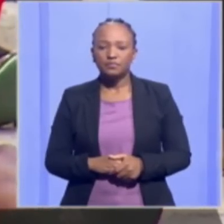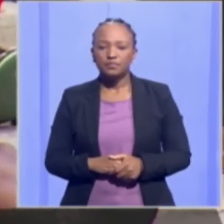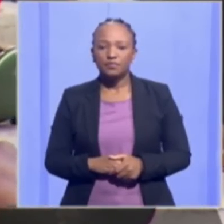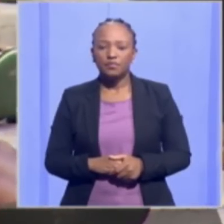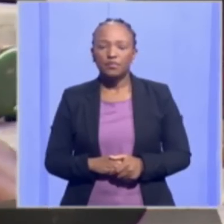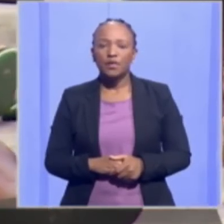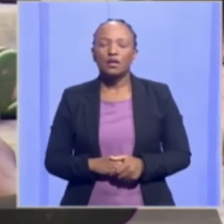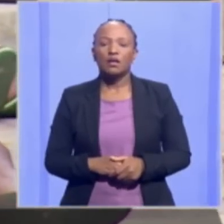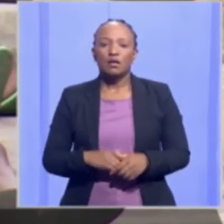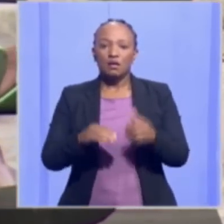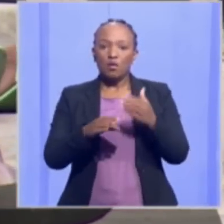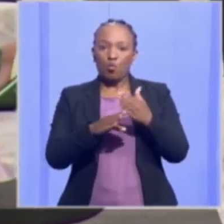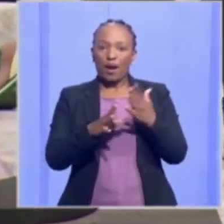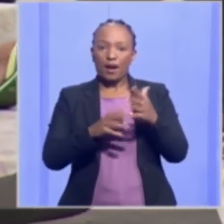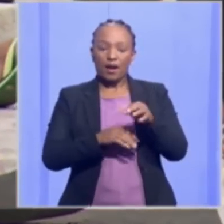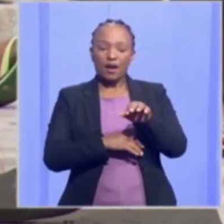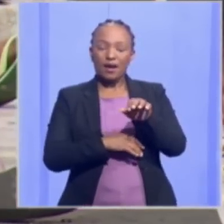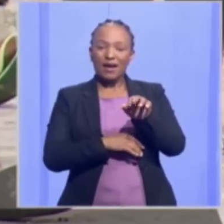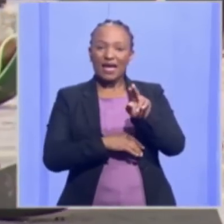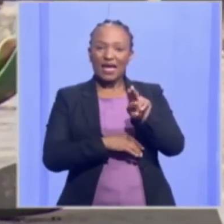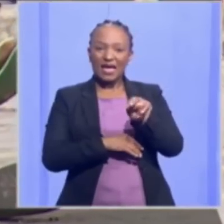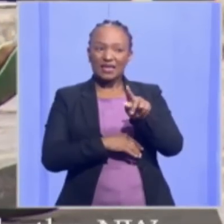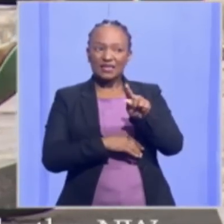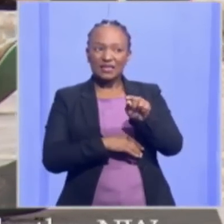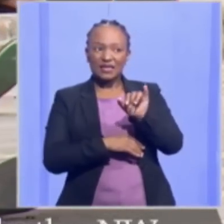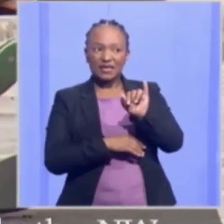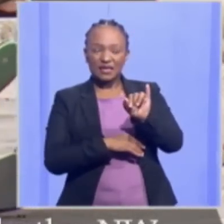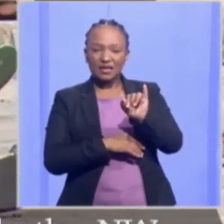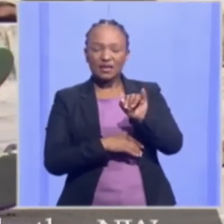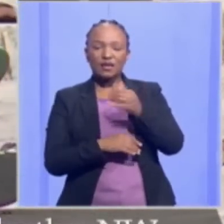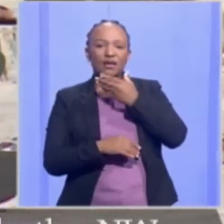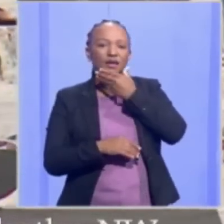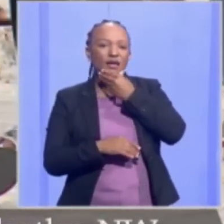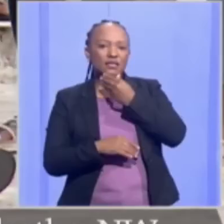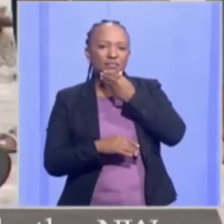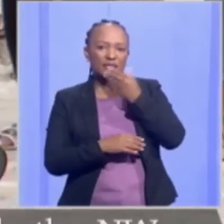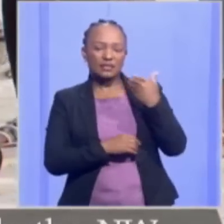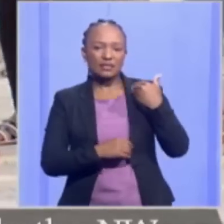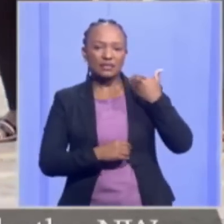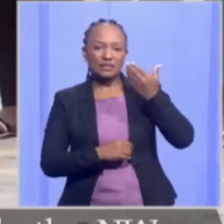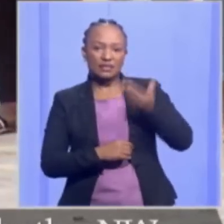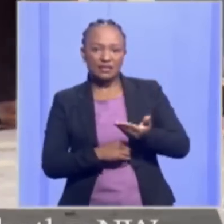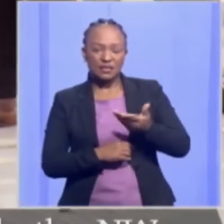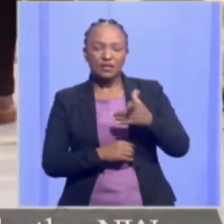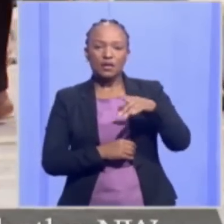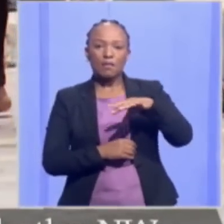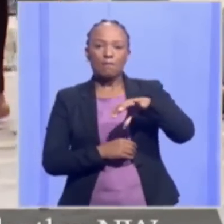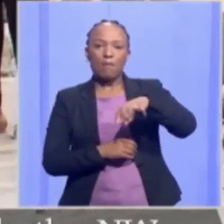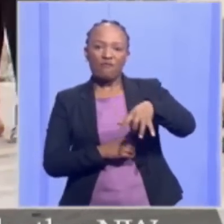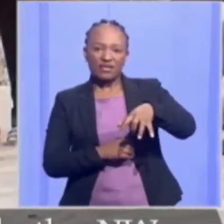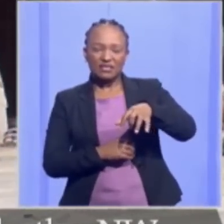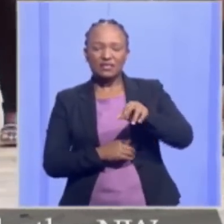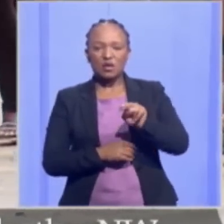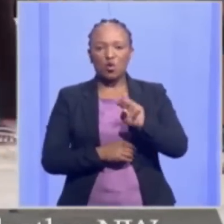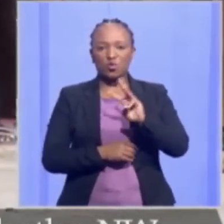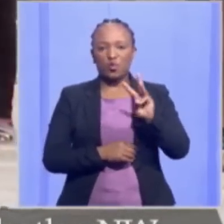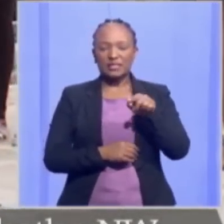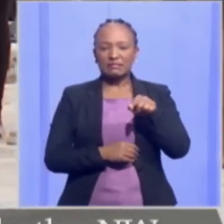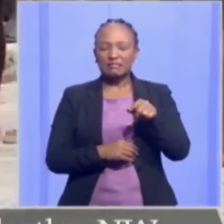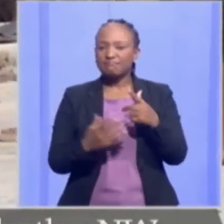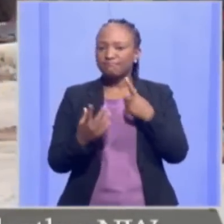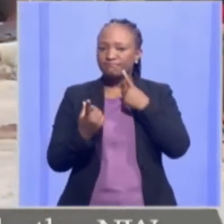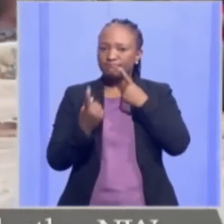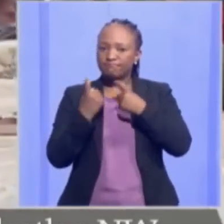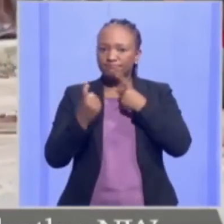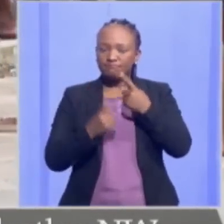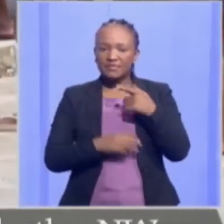Badiri ba NTI ba jetse Keresemose le go amogela ngwaga yo mosha kwa ntle ga dikago tsa kokonope molao ya province ba lopa dituelo tsa bona tsa